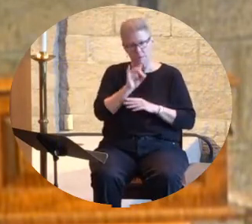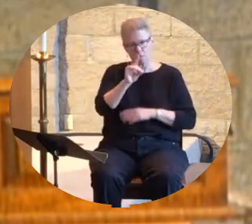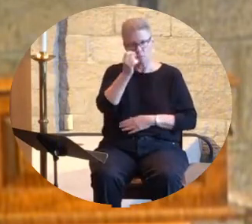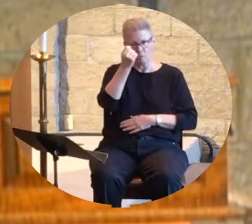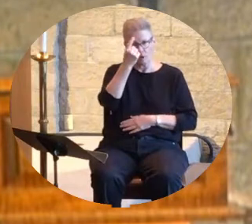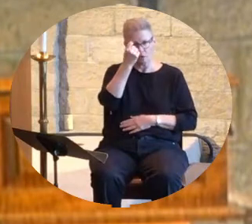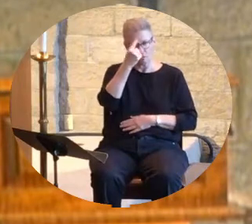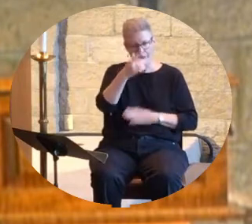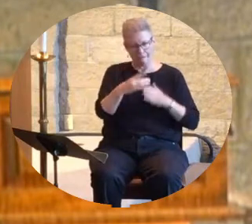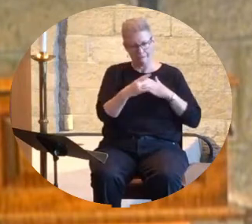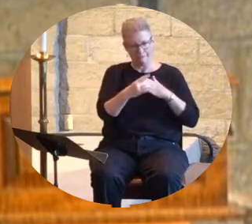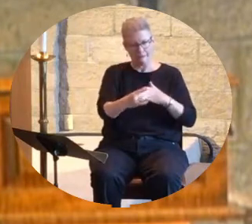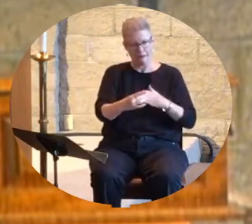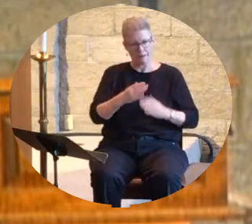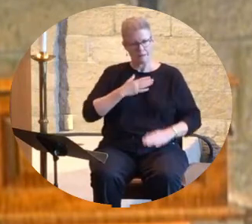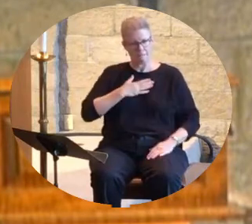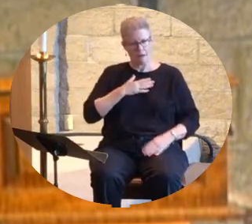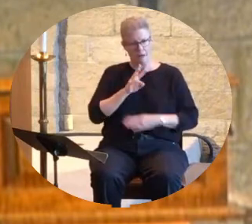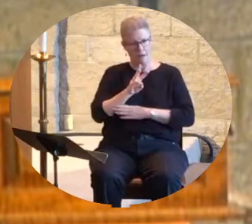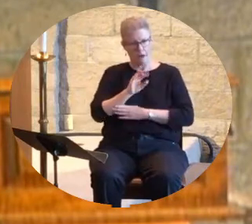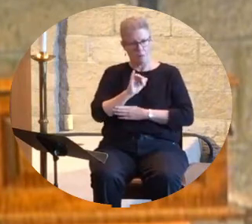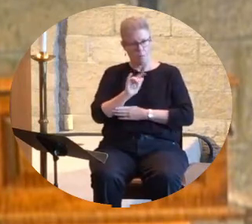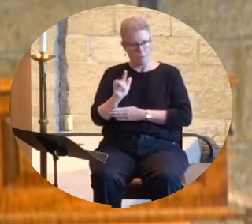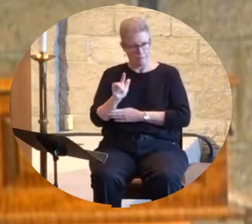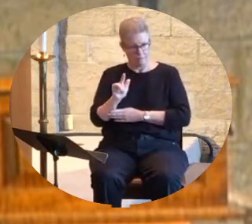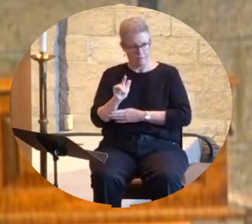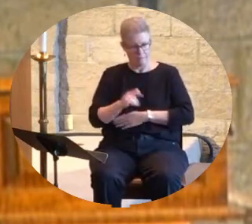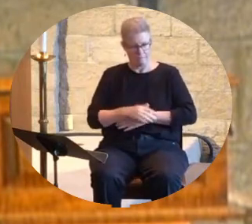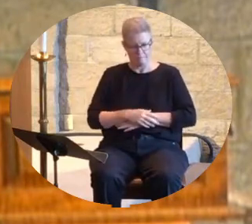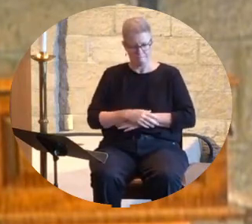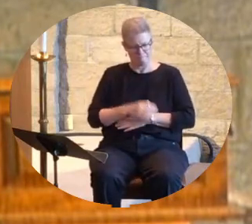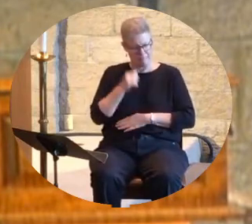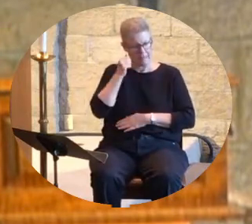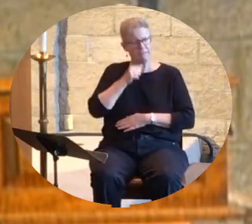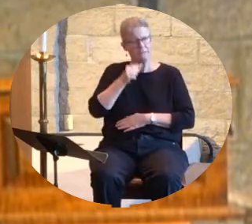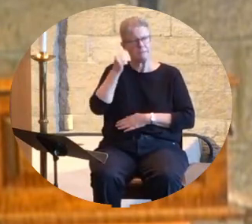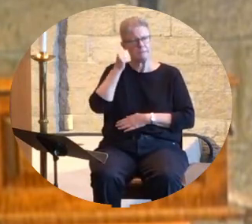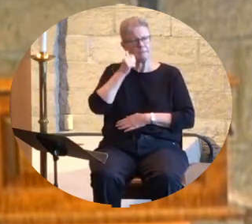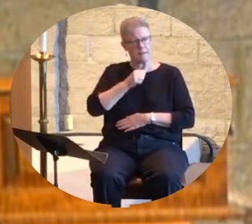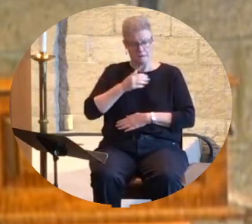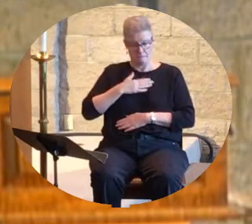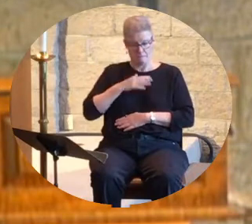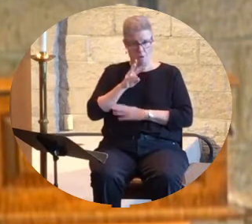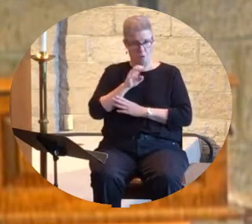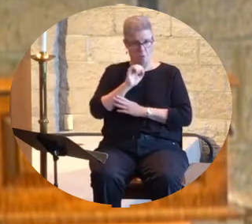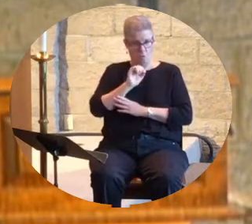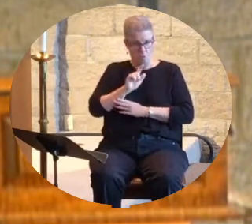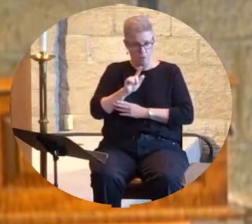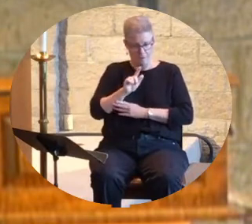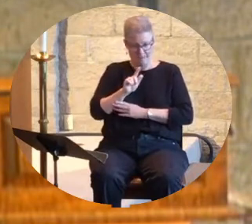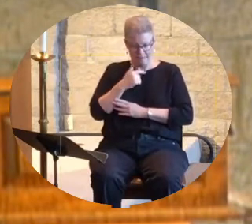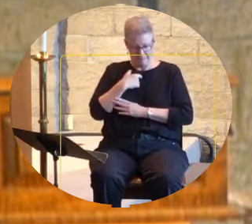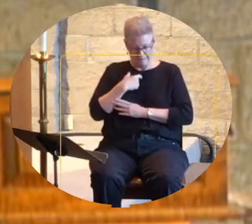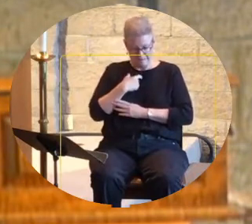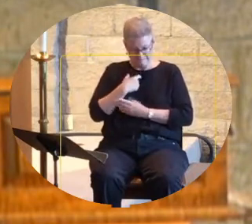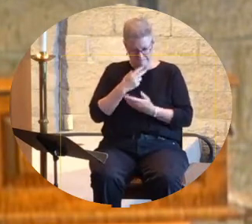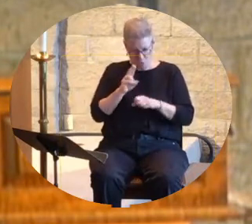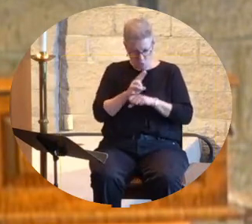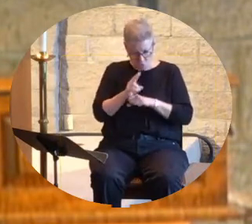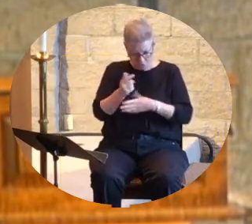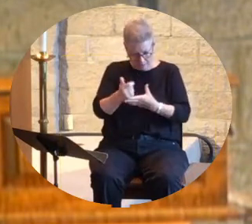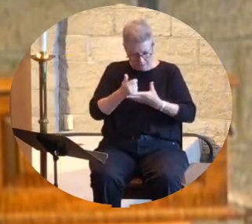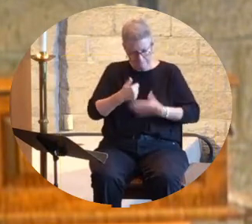my will. Each day, I use my will to make decisions,